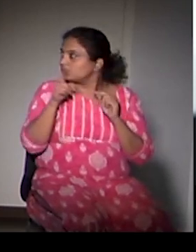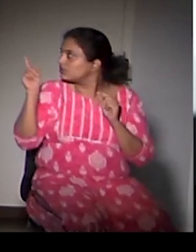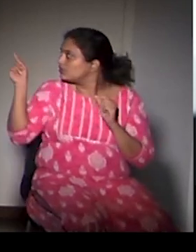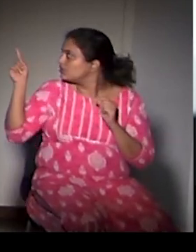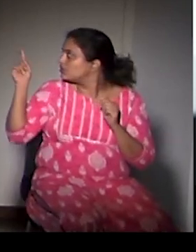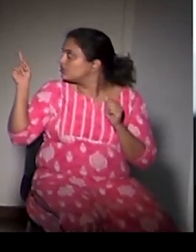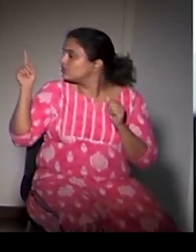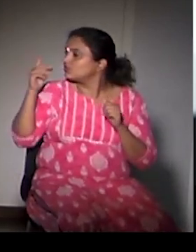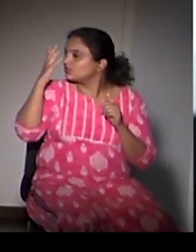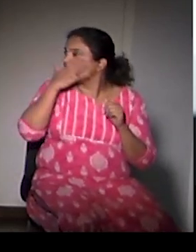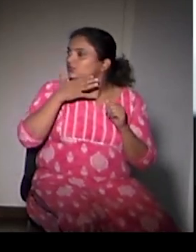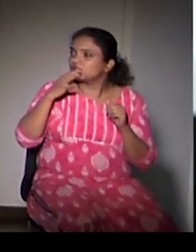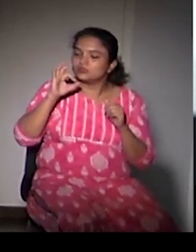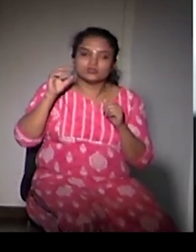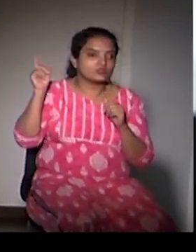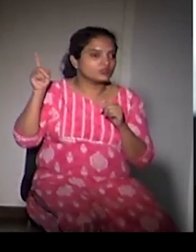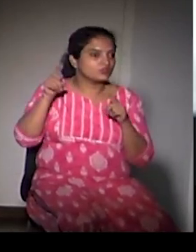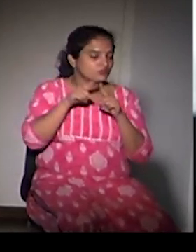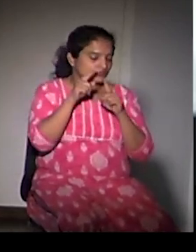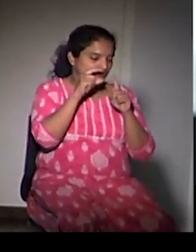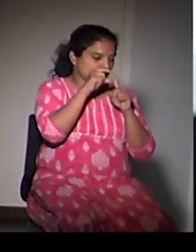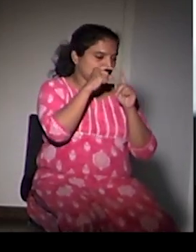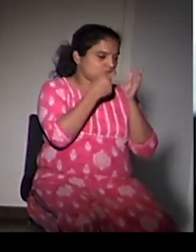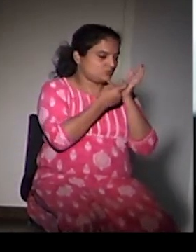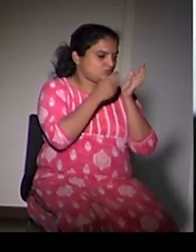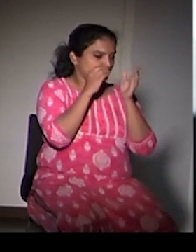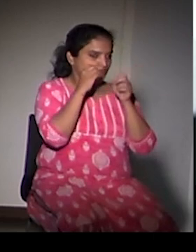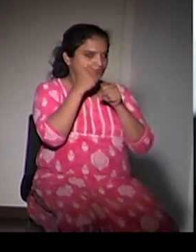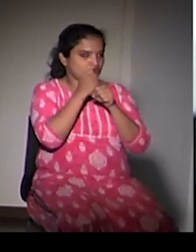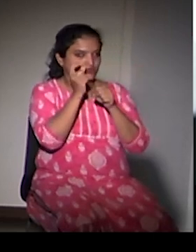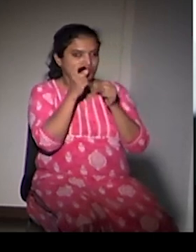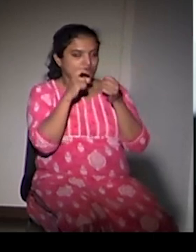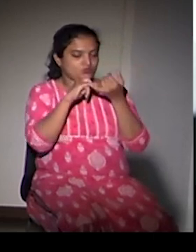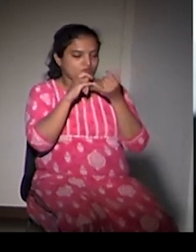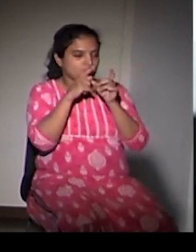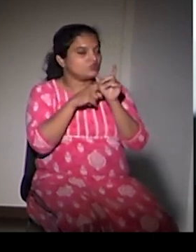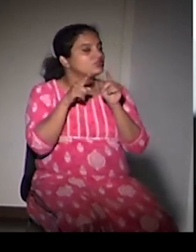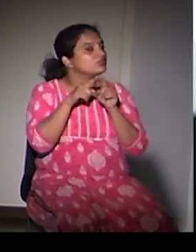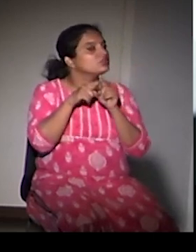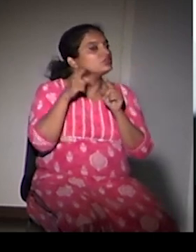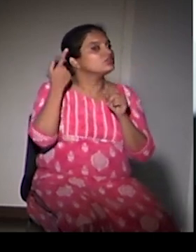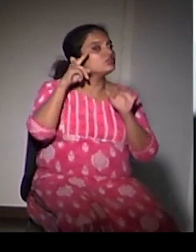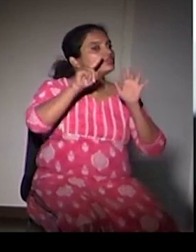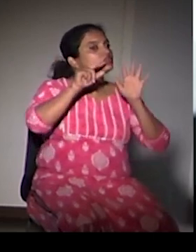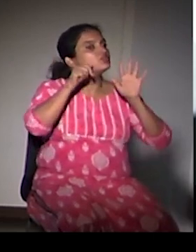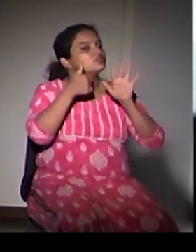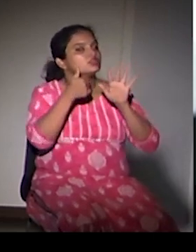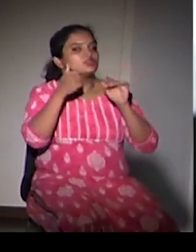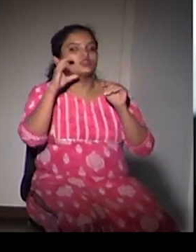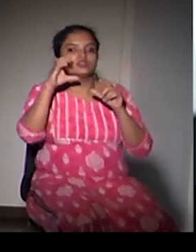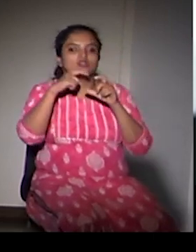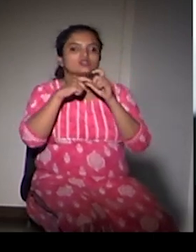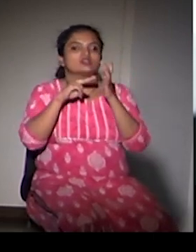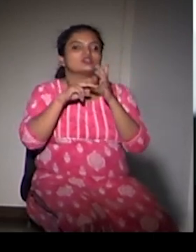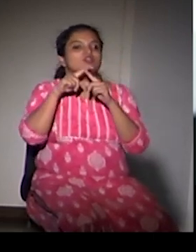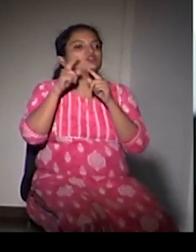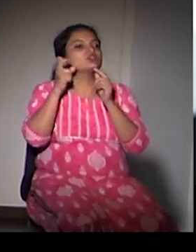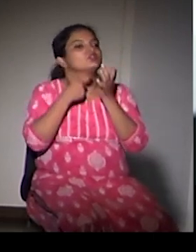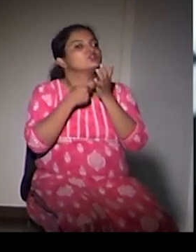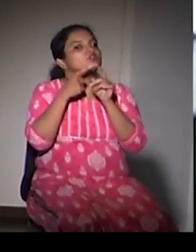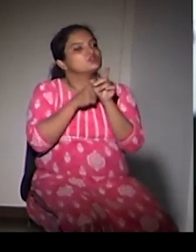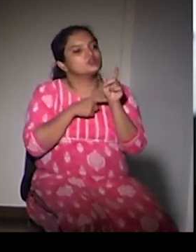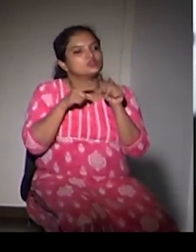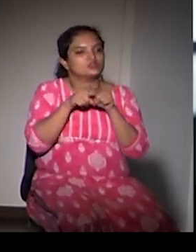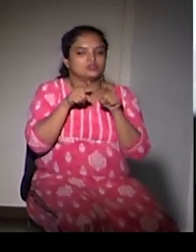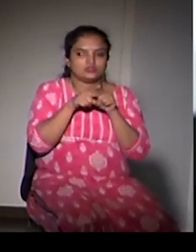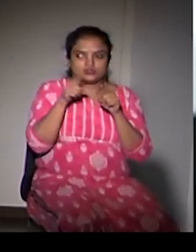booty when the Portuguese actually sacked Tata in Sindh in the mid-16th century. And it may well be that